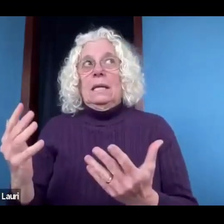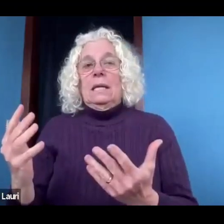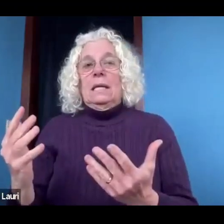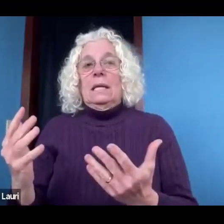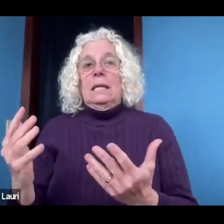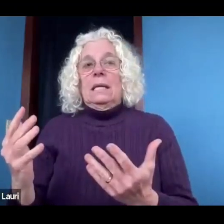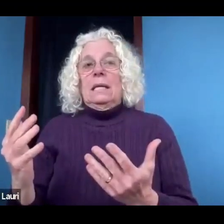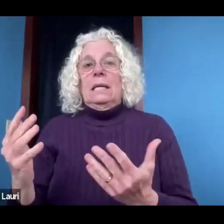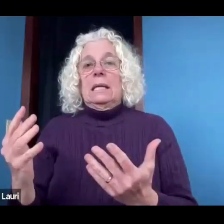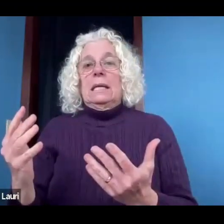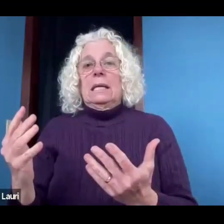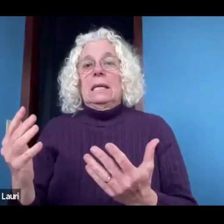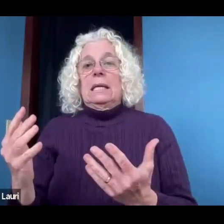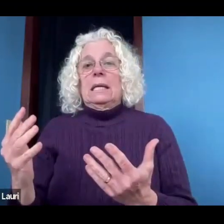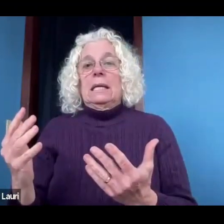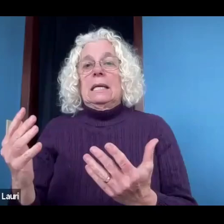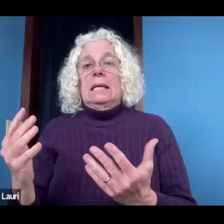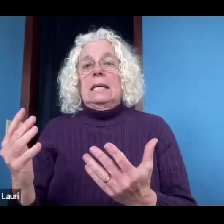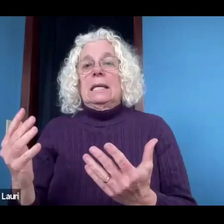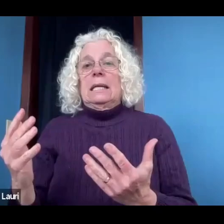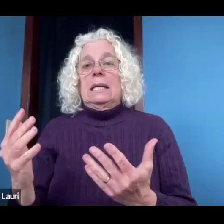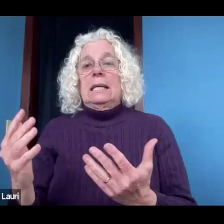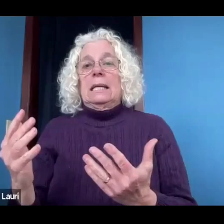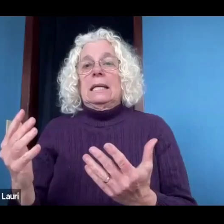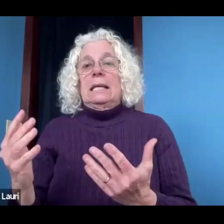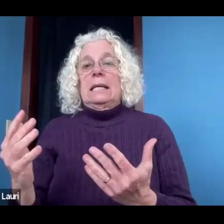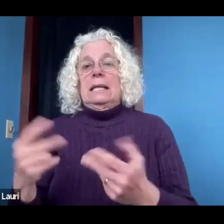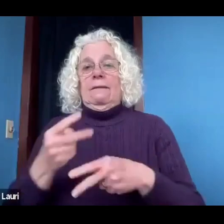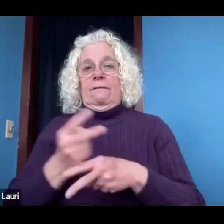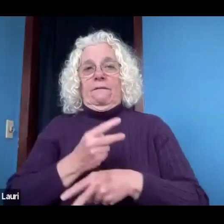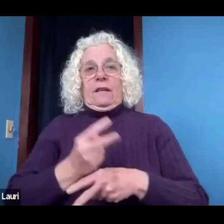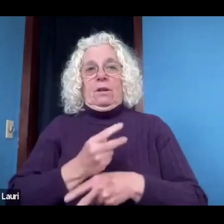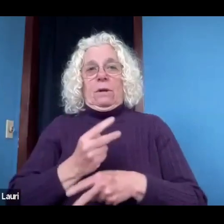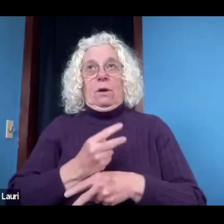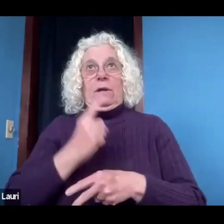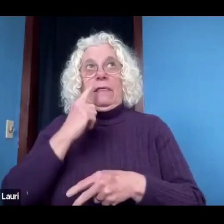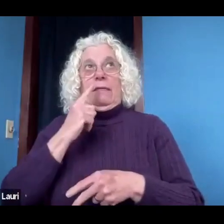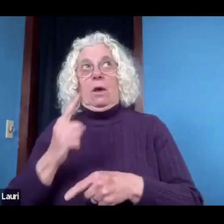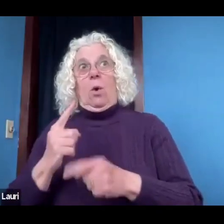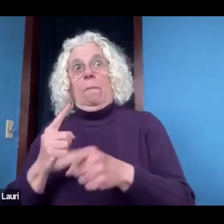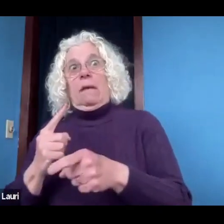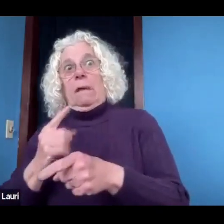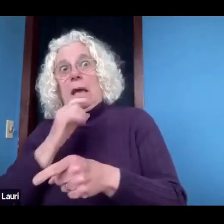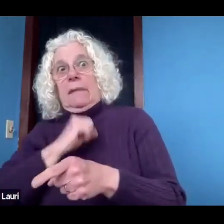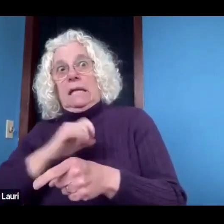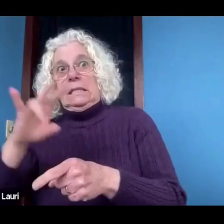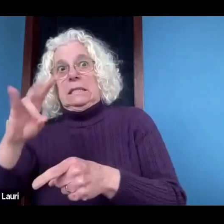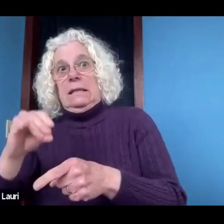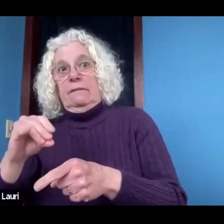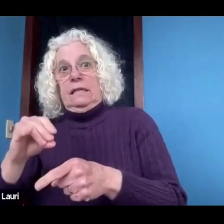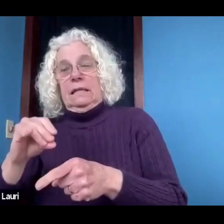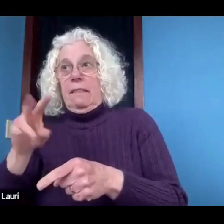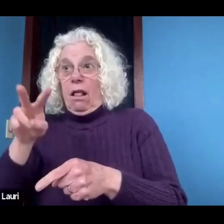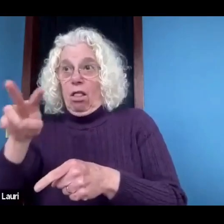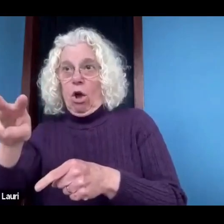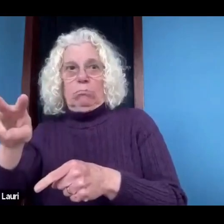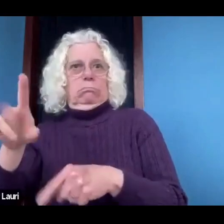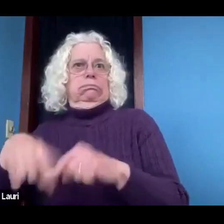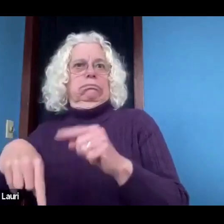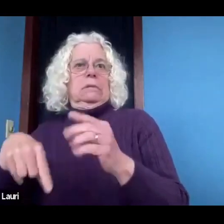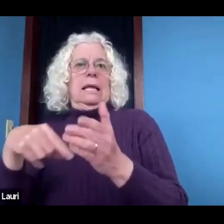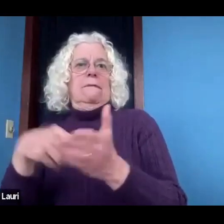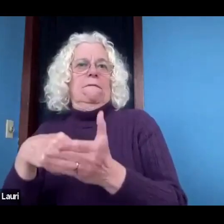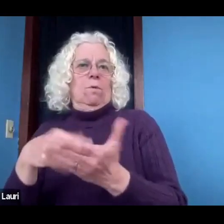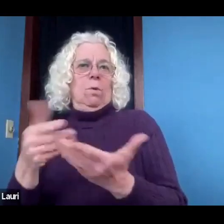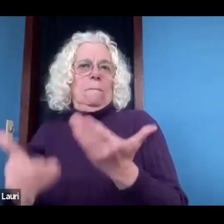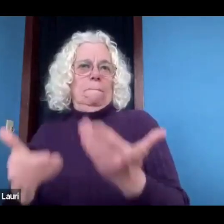out their ability to pay by trying to do that in their 70s or whatever. It might not be affordable anymore. And depending